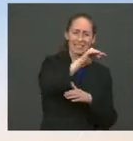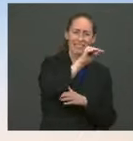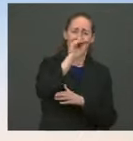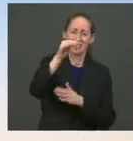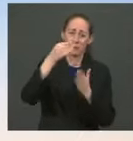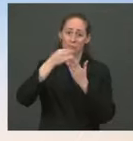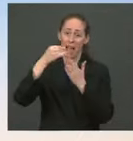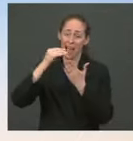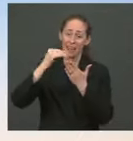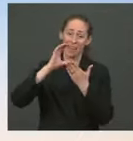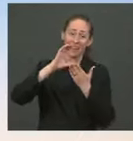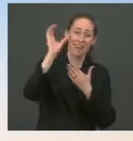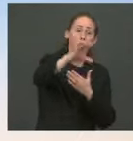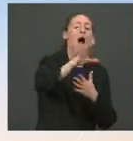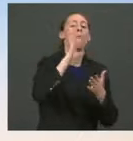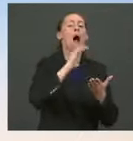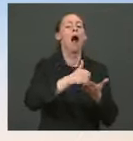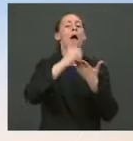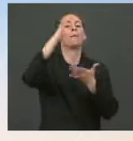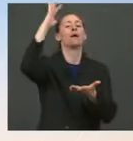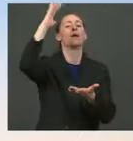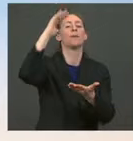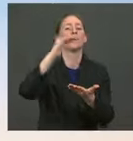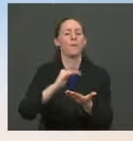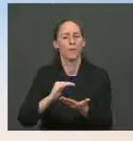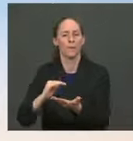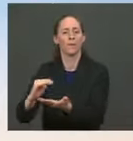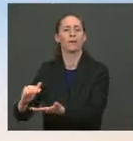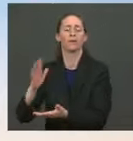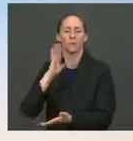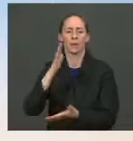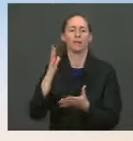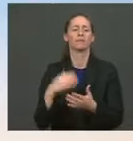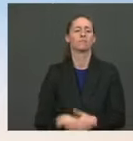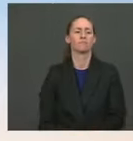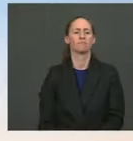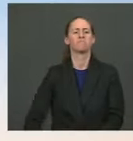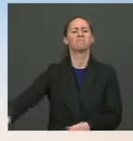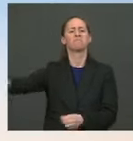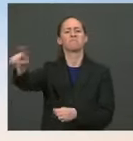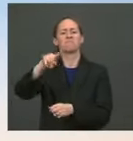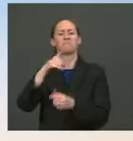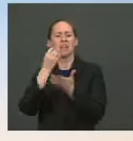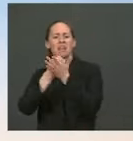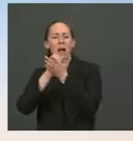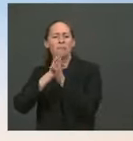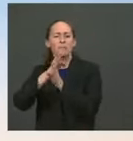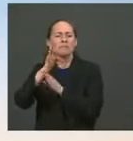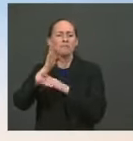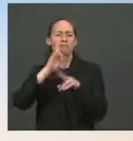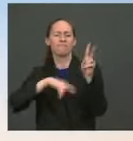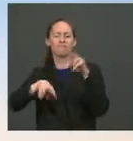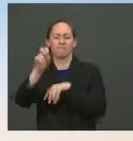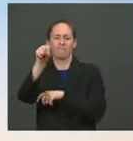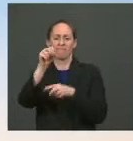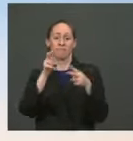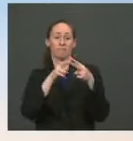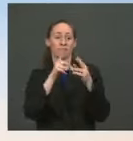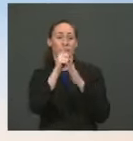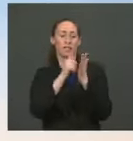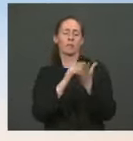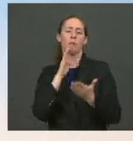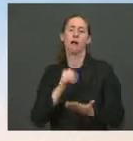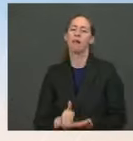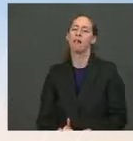said, a granular number for you, but we know this from economists who have said that these two bills will help do that. Another topic,